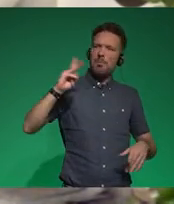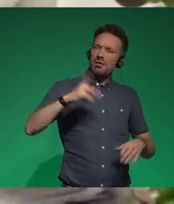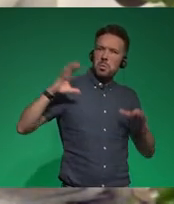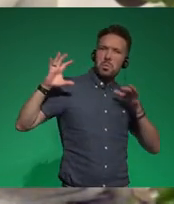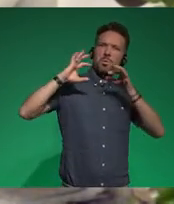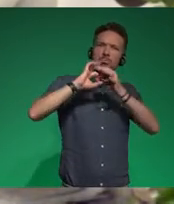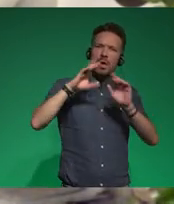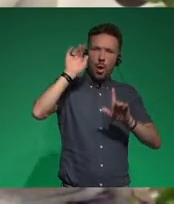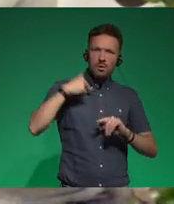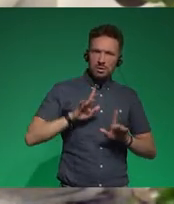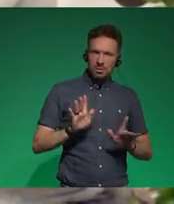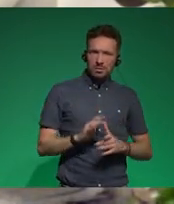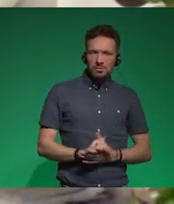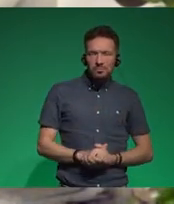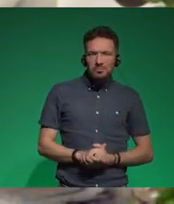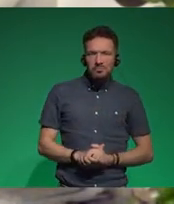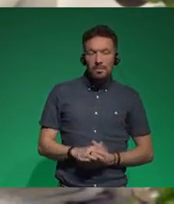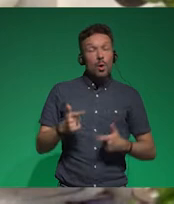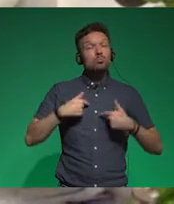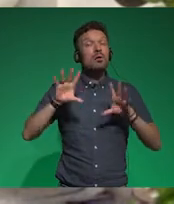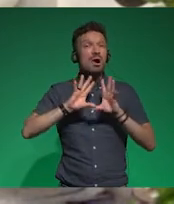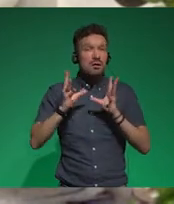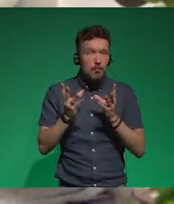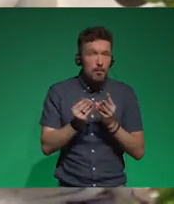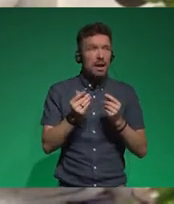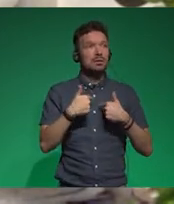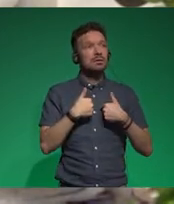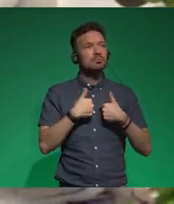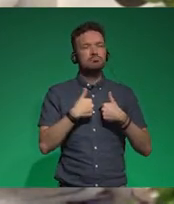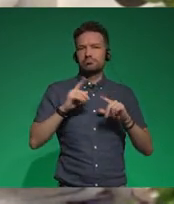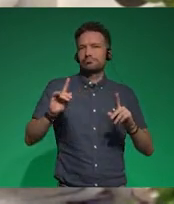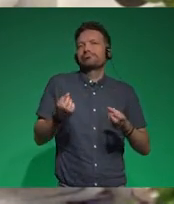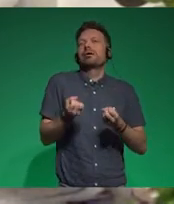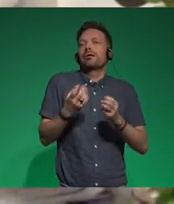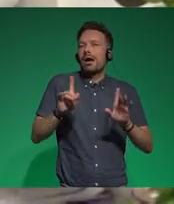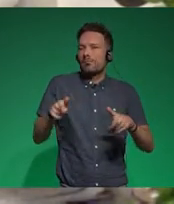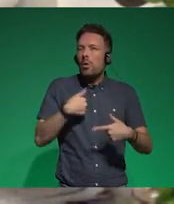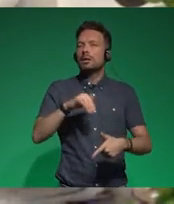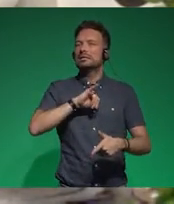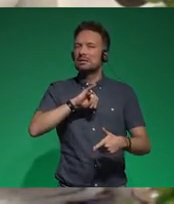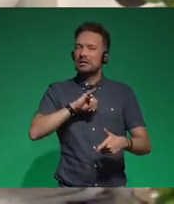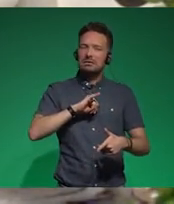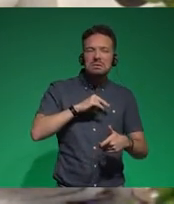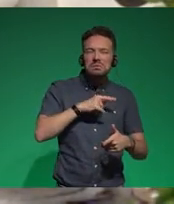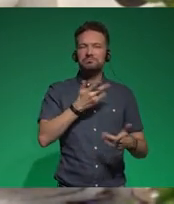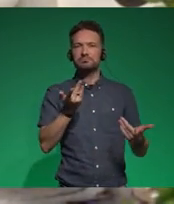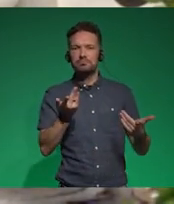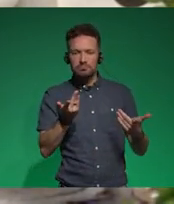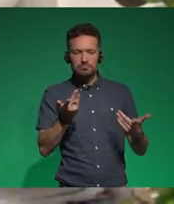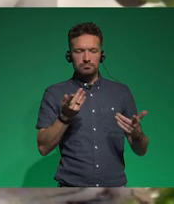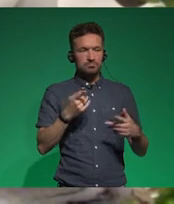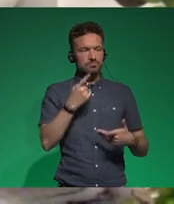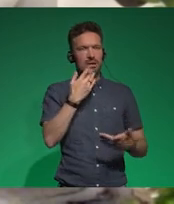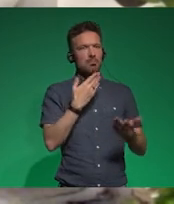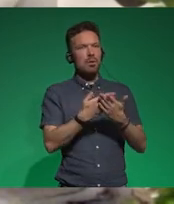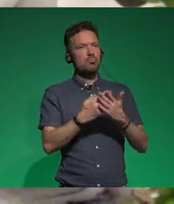And in general, I'm also very interested in the invisible and the unknown.